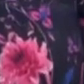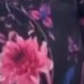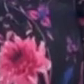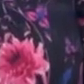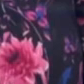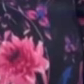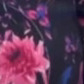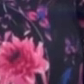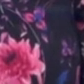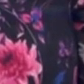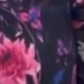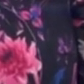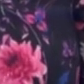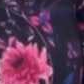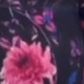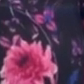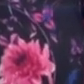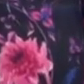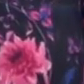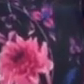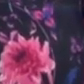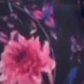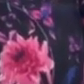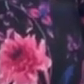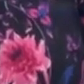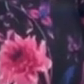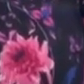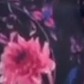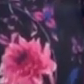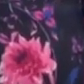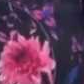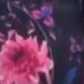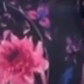Hello, everyone. I'm Fern Carey. Thank you for watching our YouTube page.